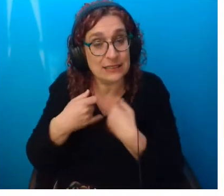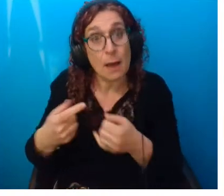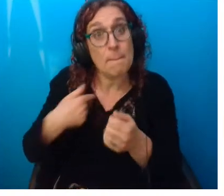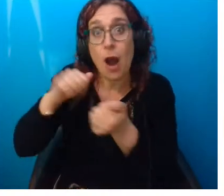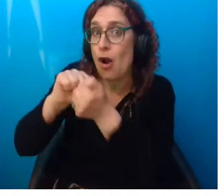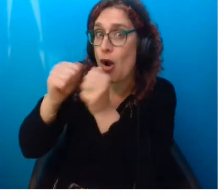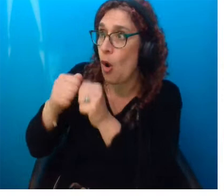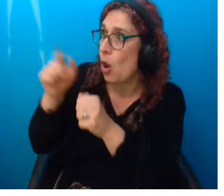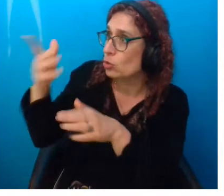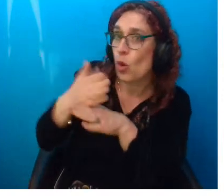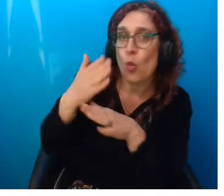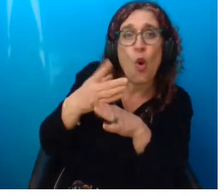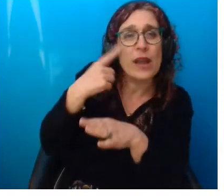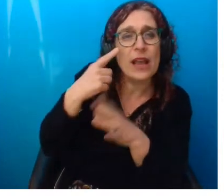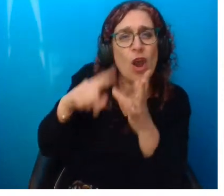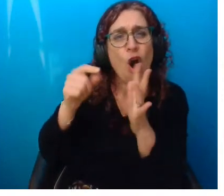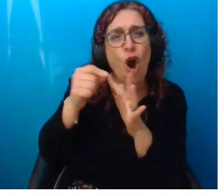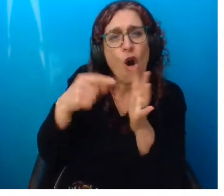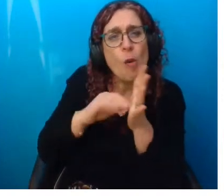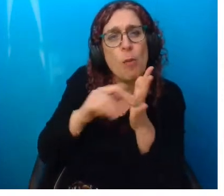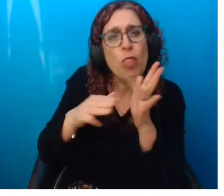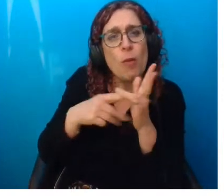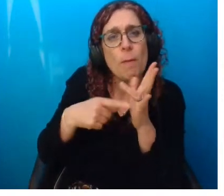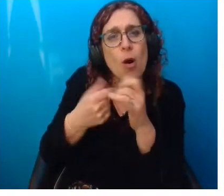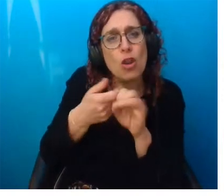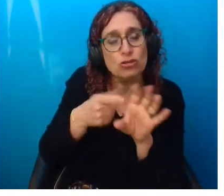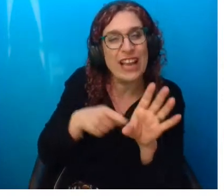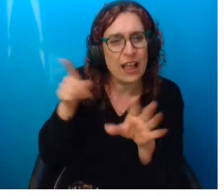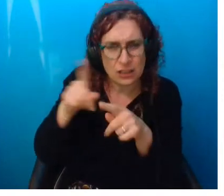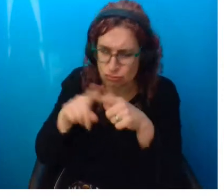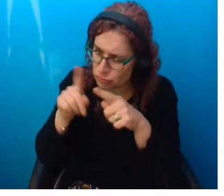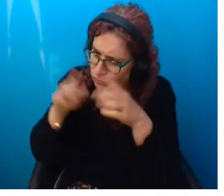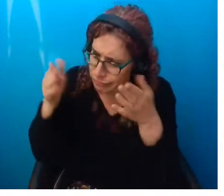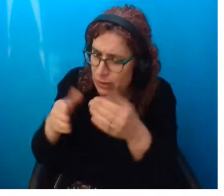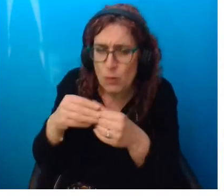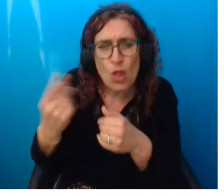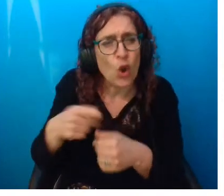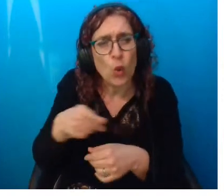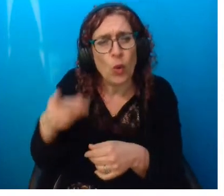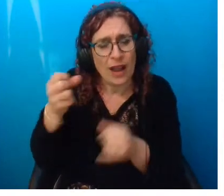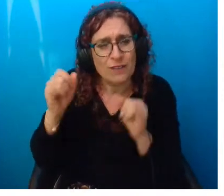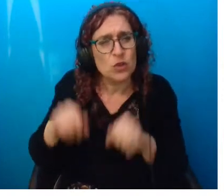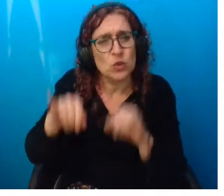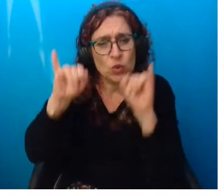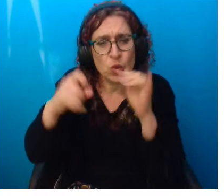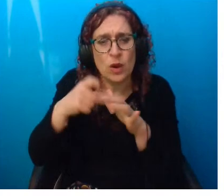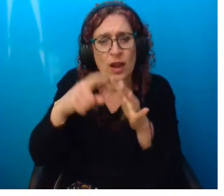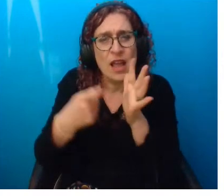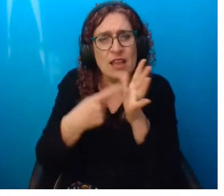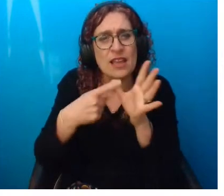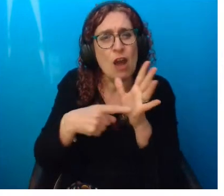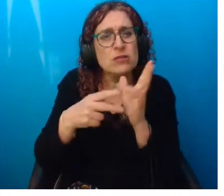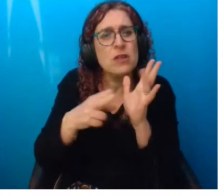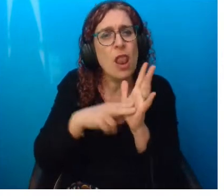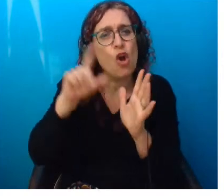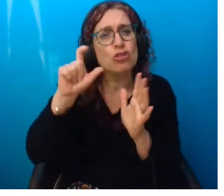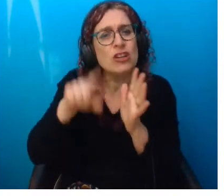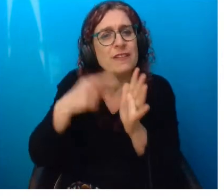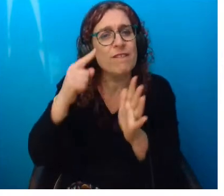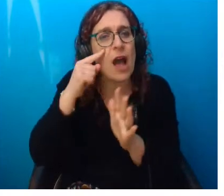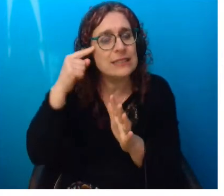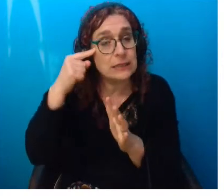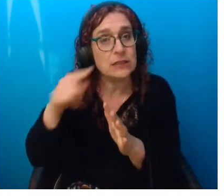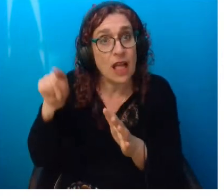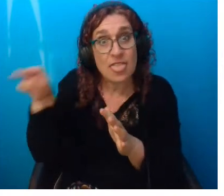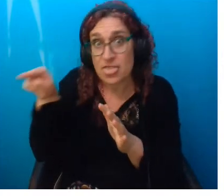who are trying to manage individuals with really marked keratoconjunctivitis are often very keen for